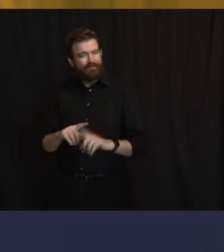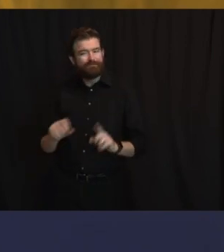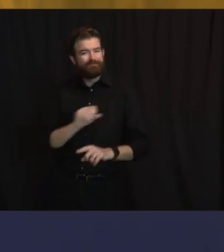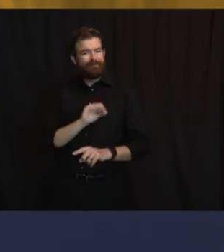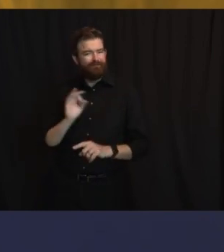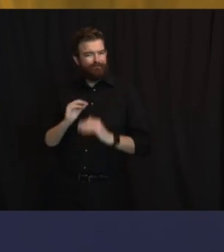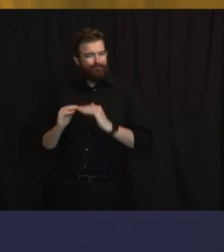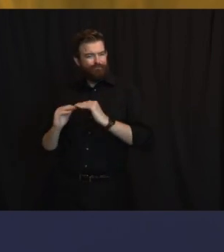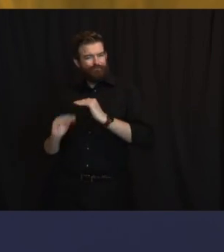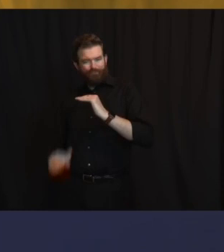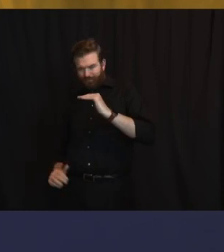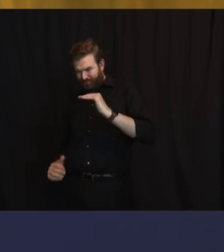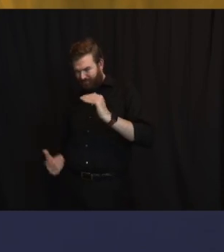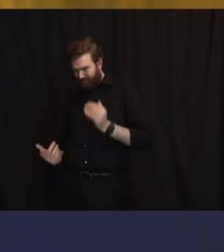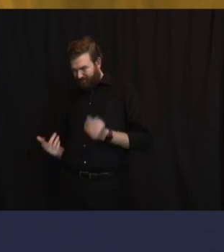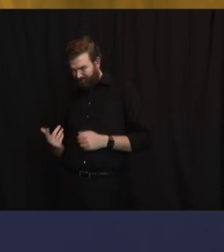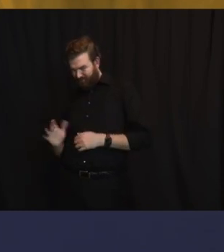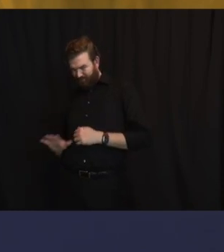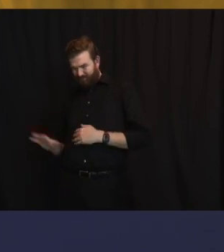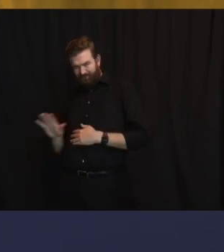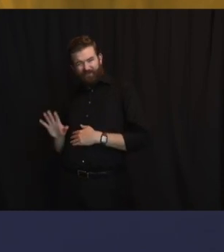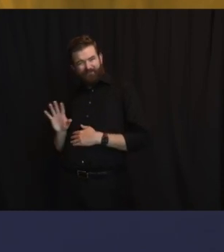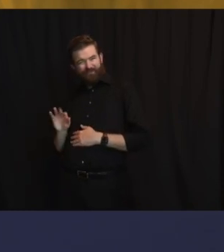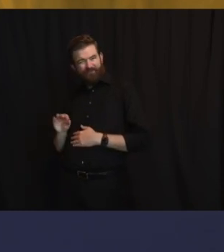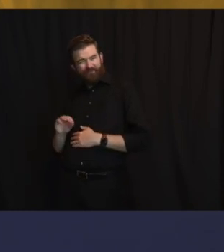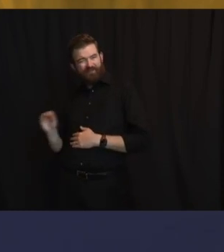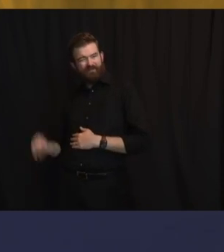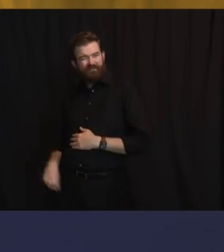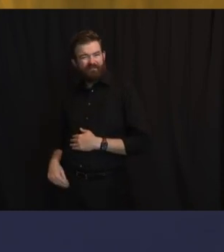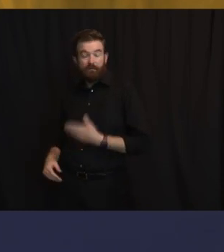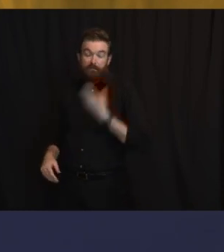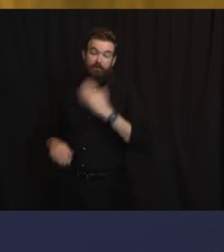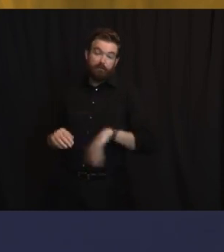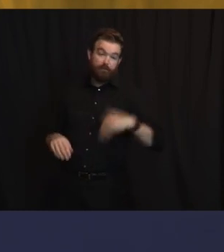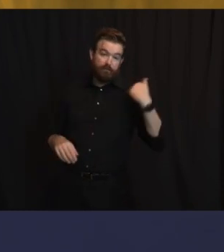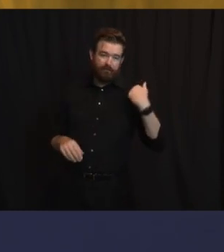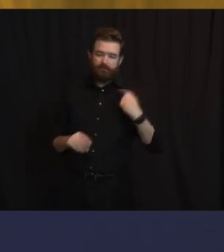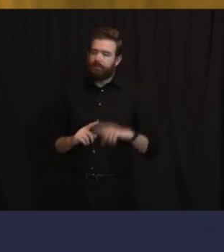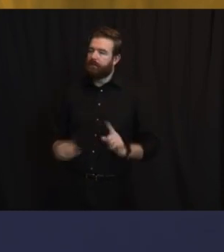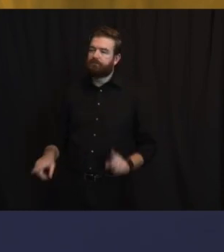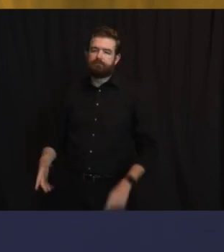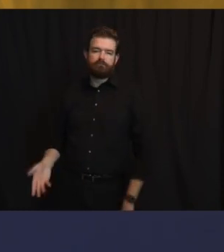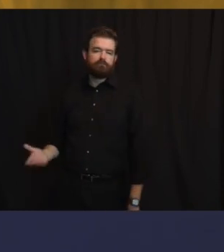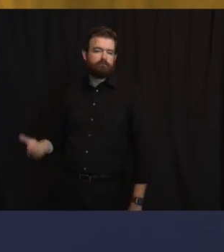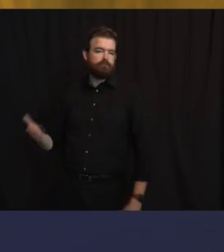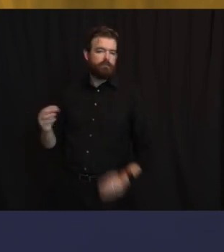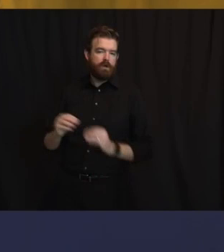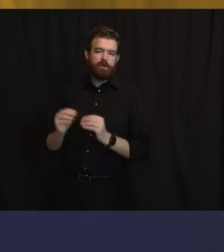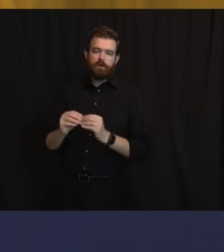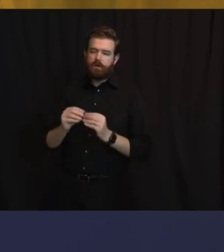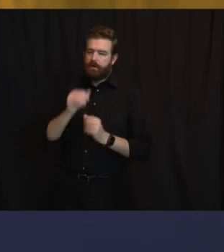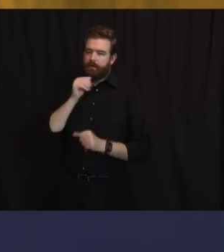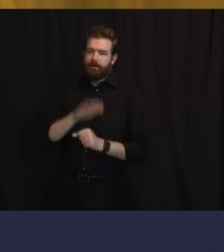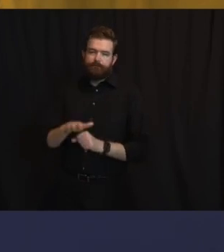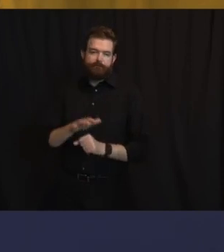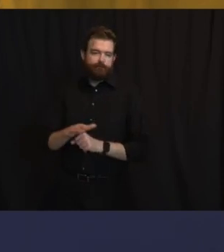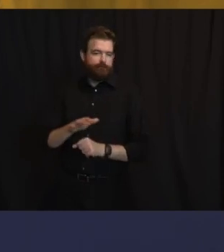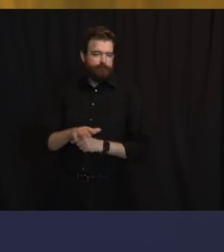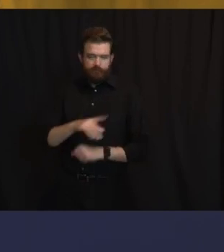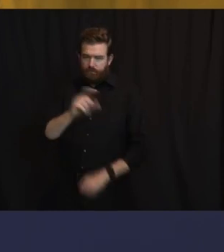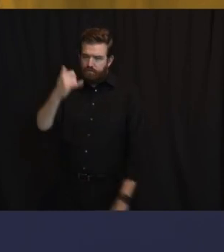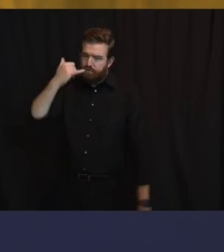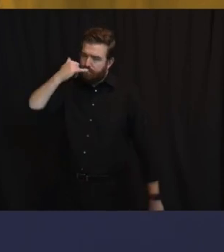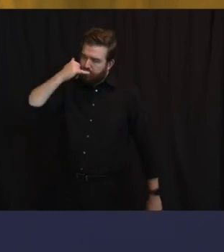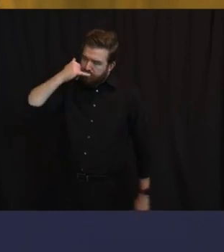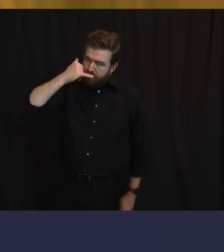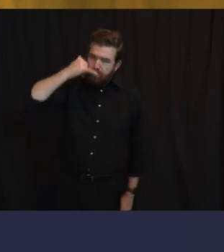in the 50%, which is better than it was, but not as good as it needs to be. So I think I just want to underscore that. I think that's a great collective